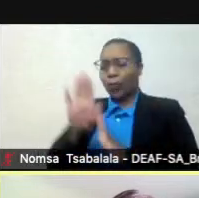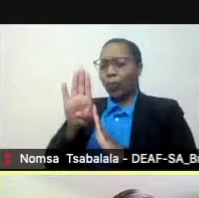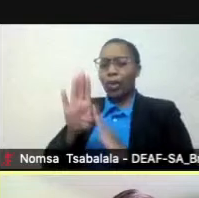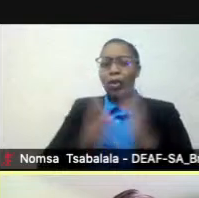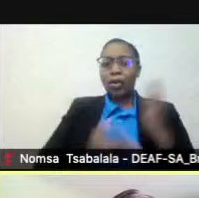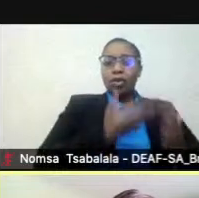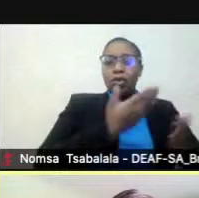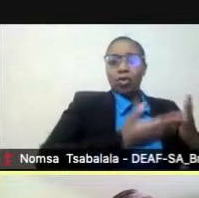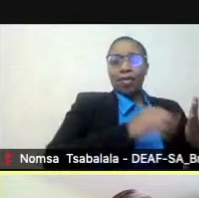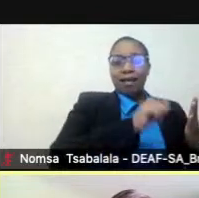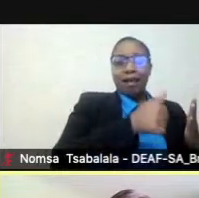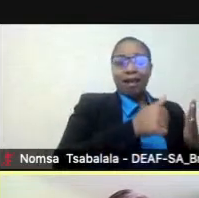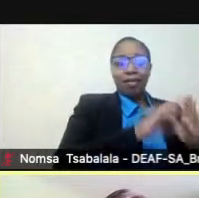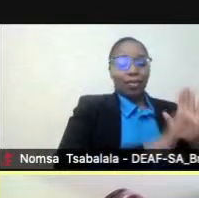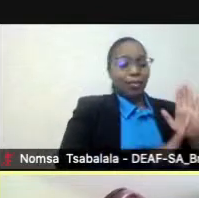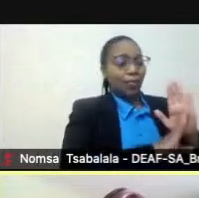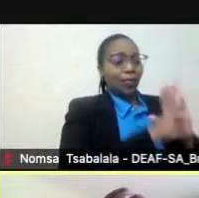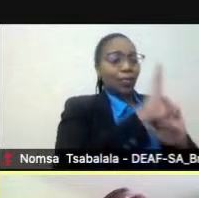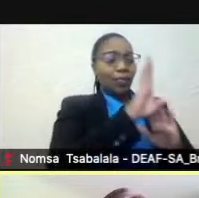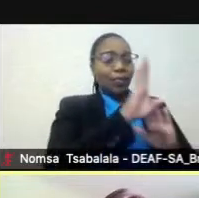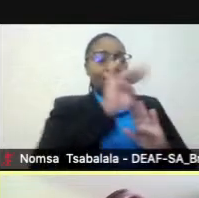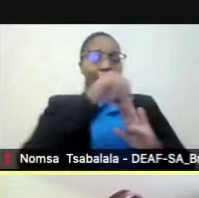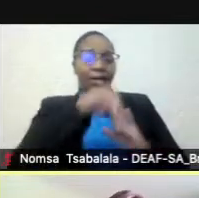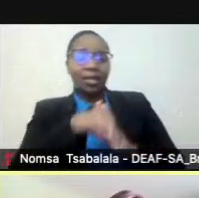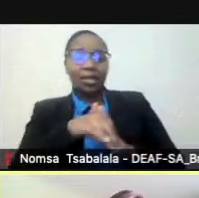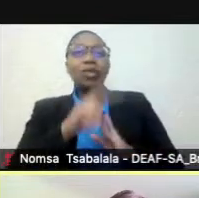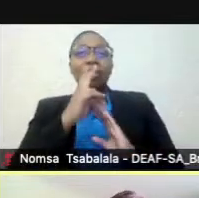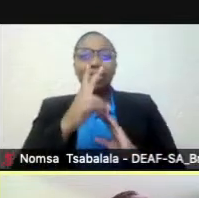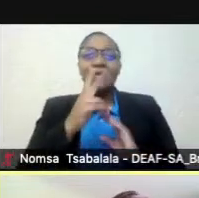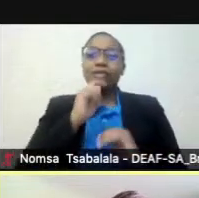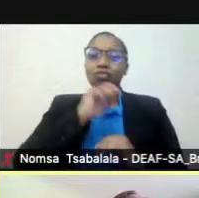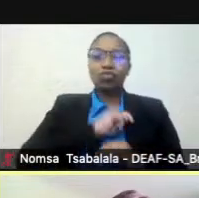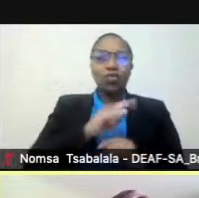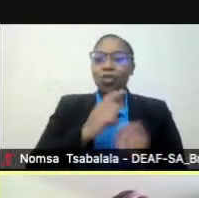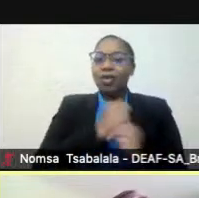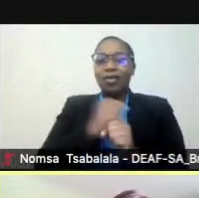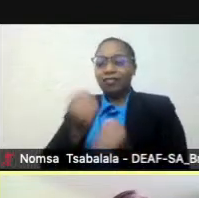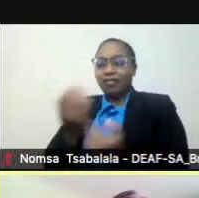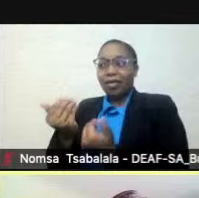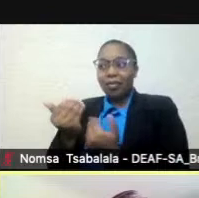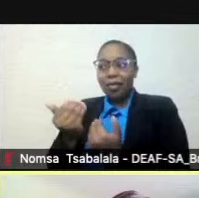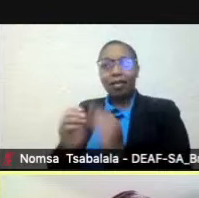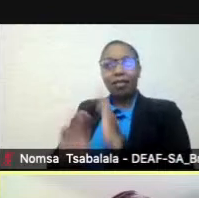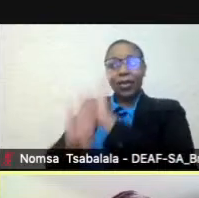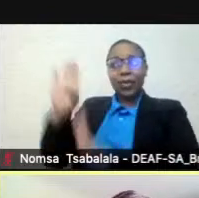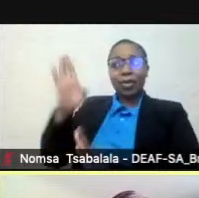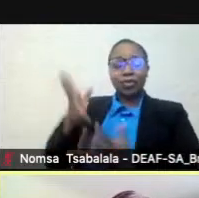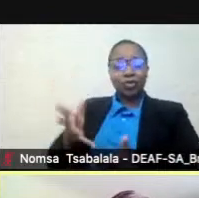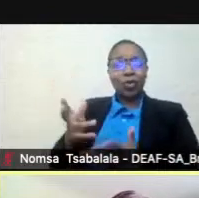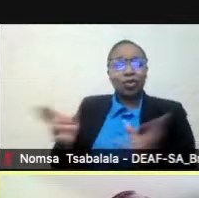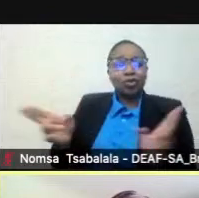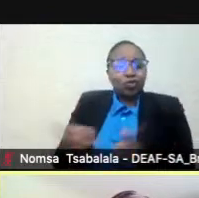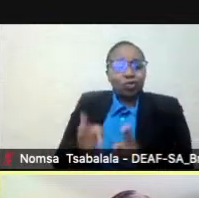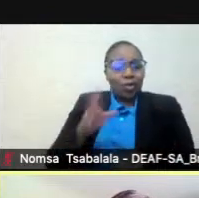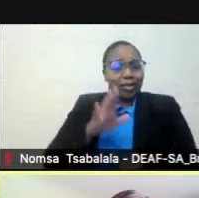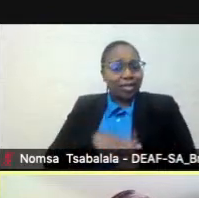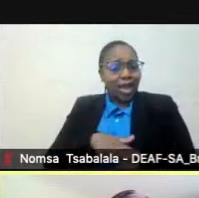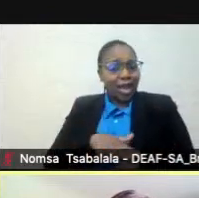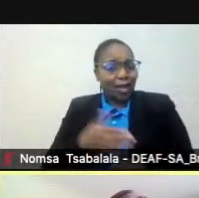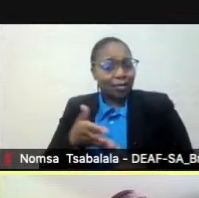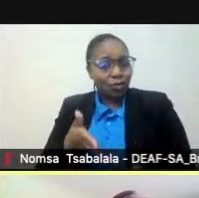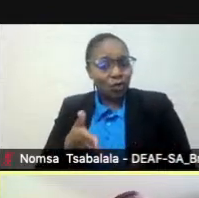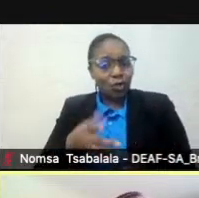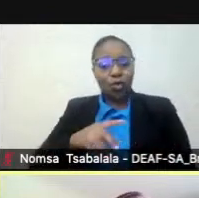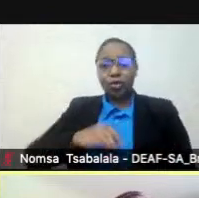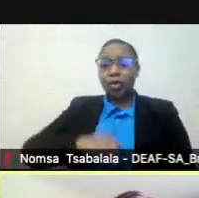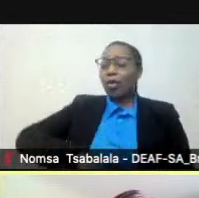we really are seeing an unprecedented increase in the number of new cases in a very short period of time, really just climbing right